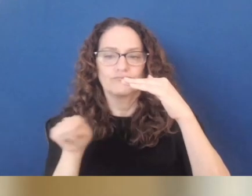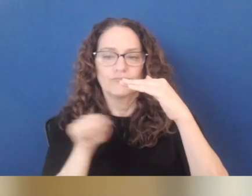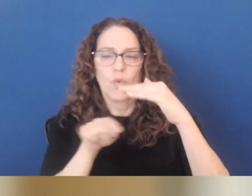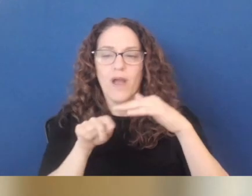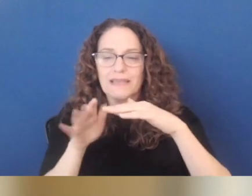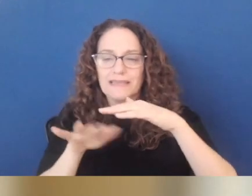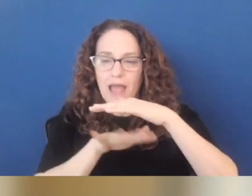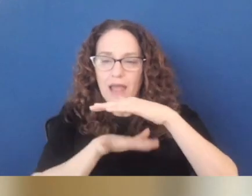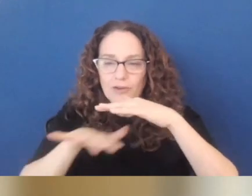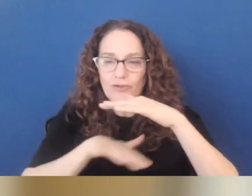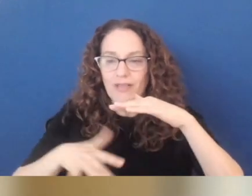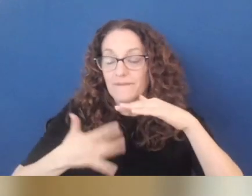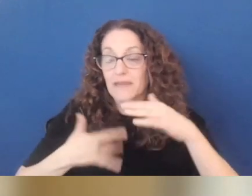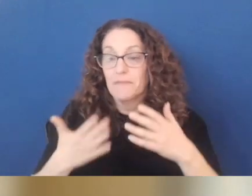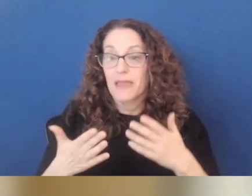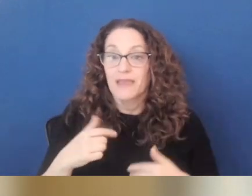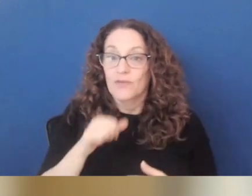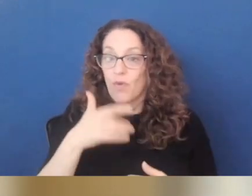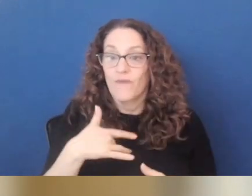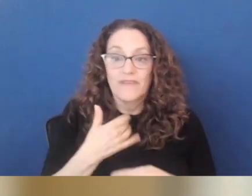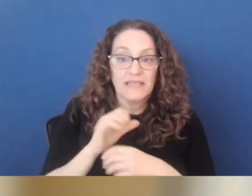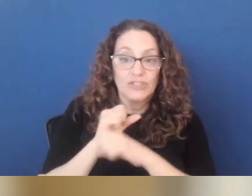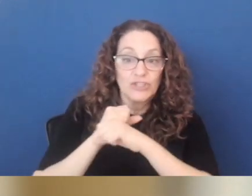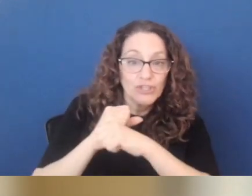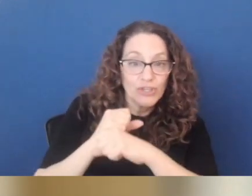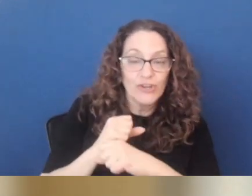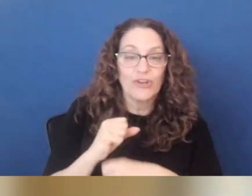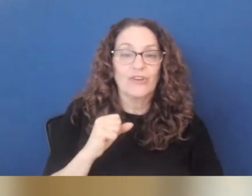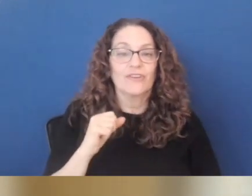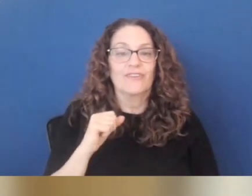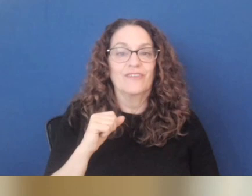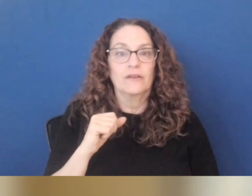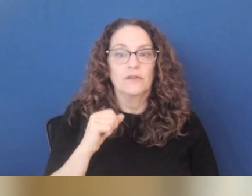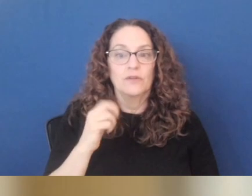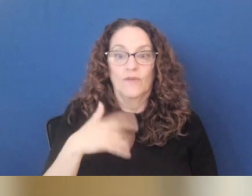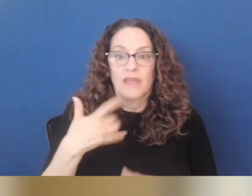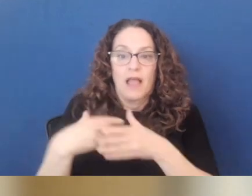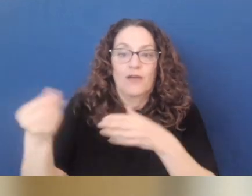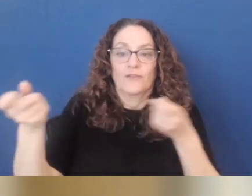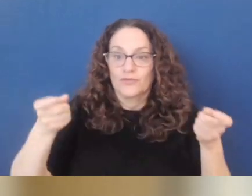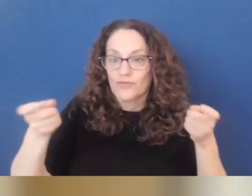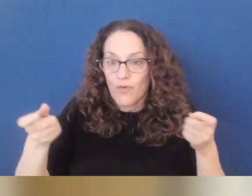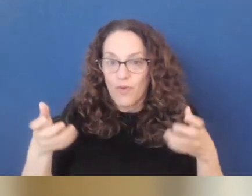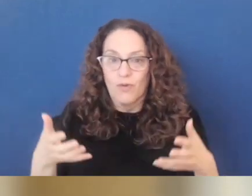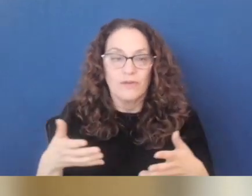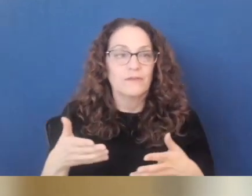some delusion that refuses to see that there's no self in control, or